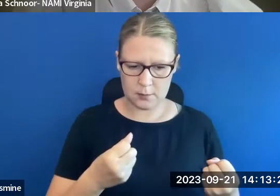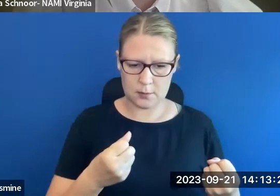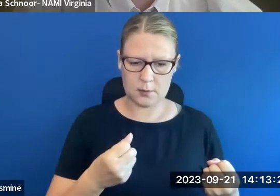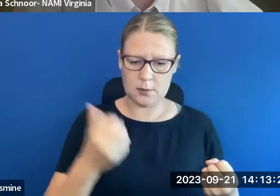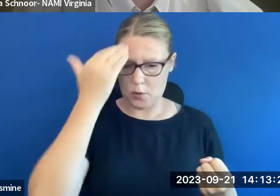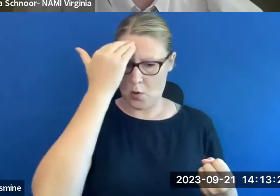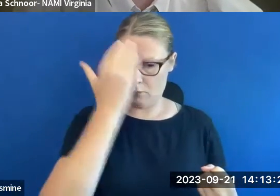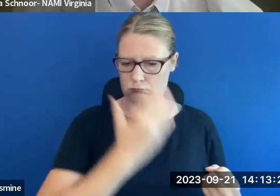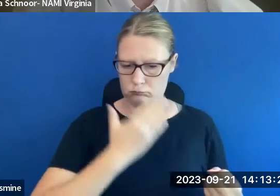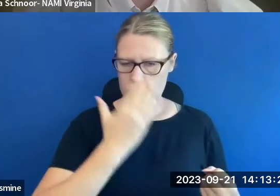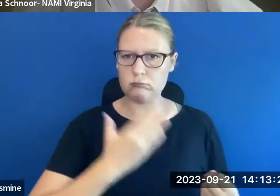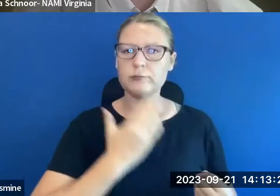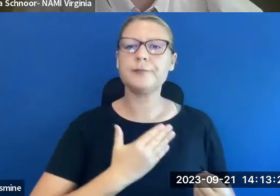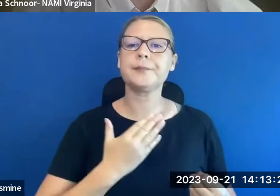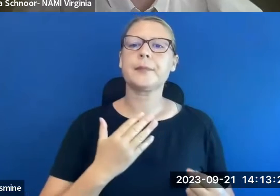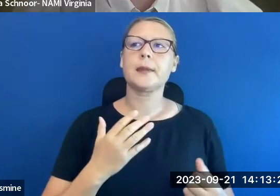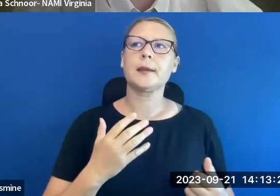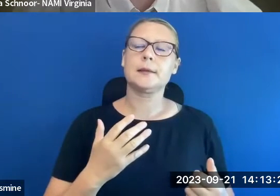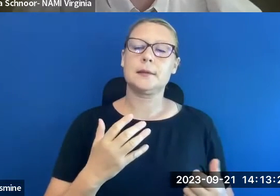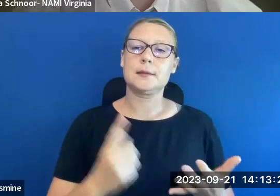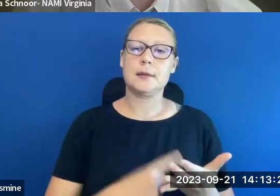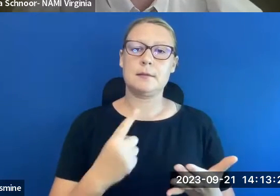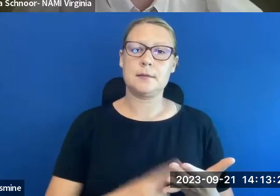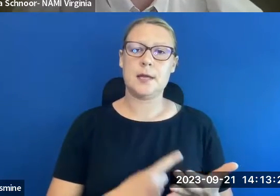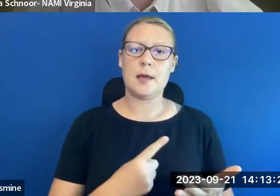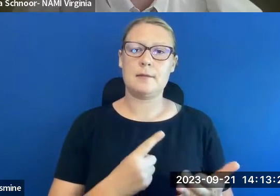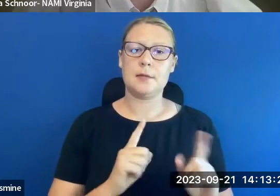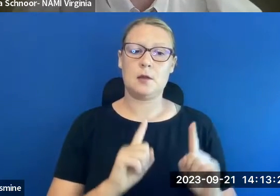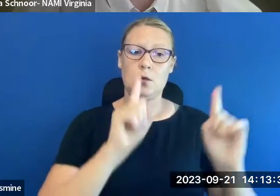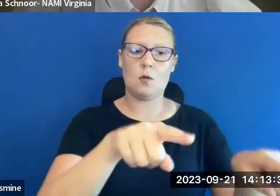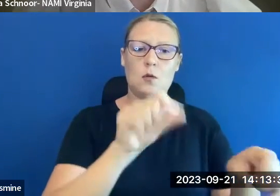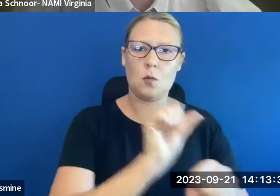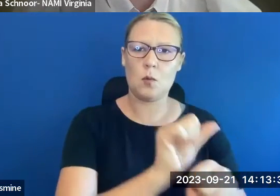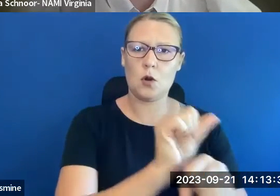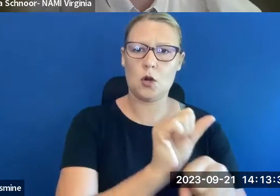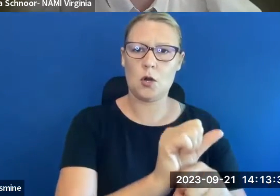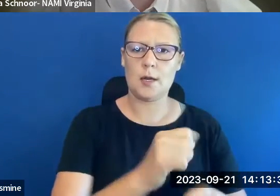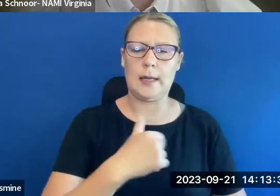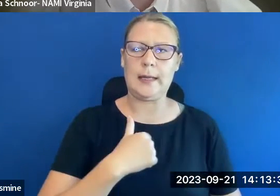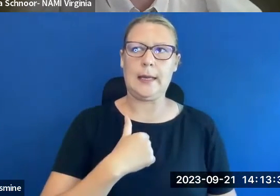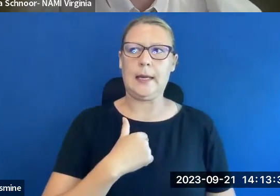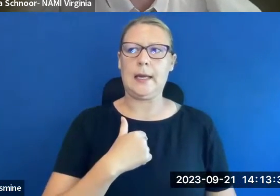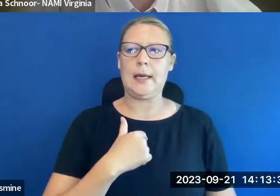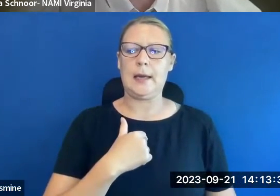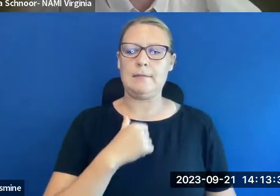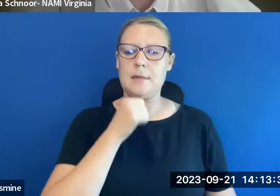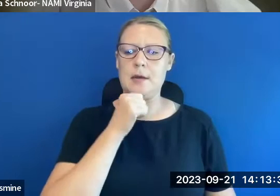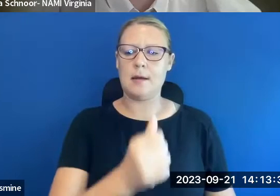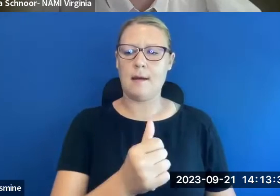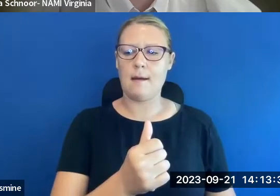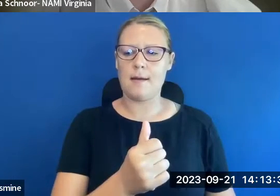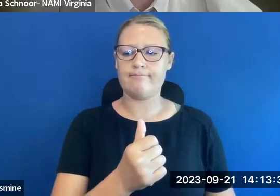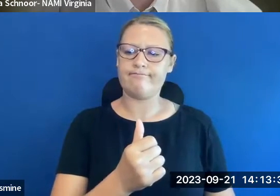always as present with their own self. And when they are coming into contact with youth, they could be triggered